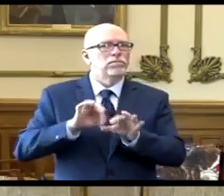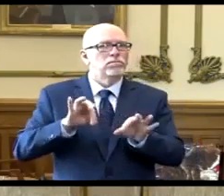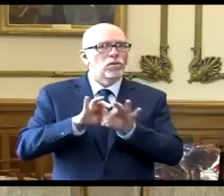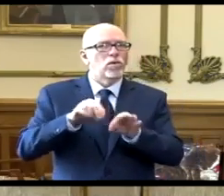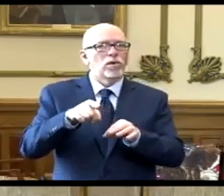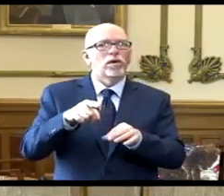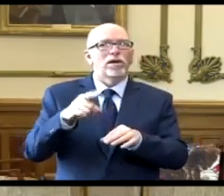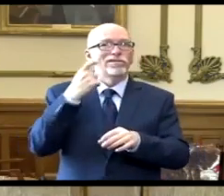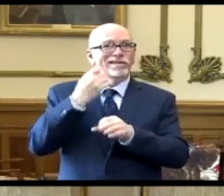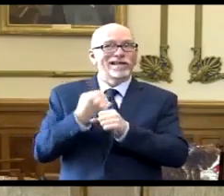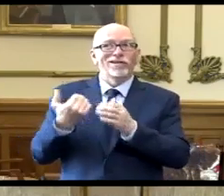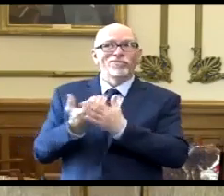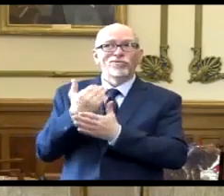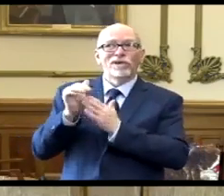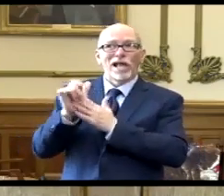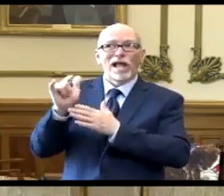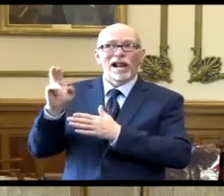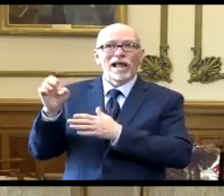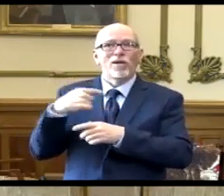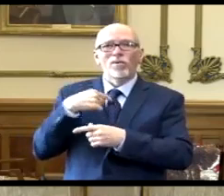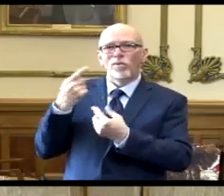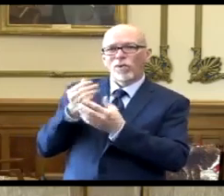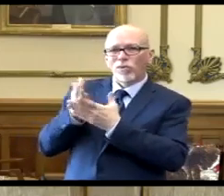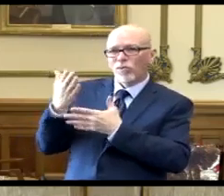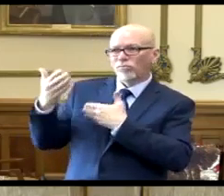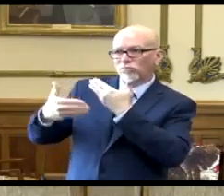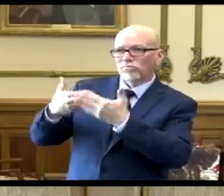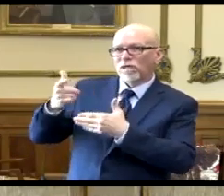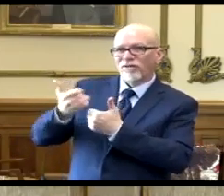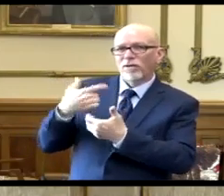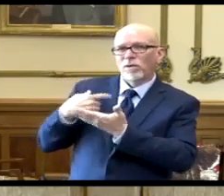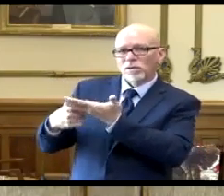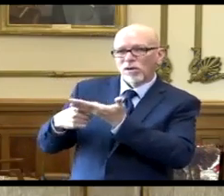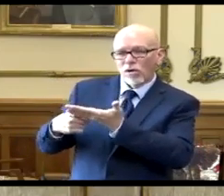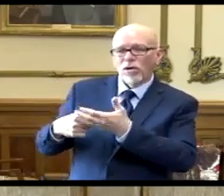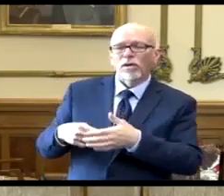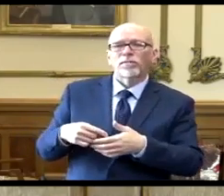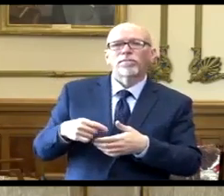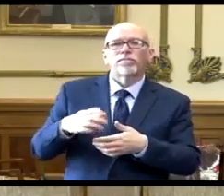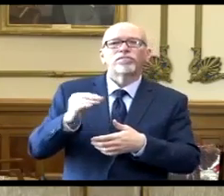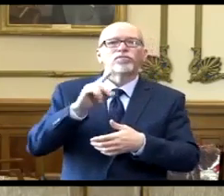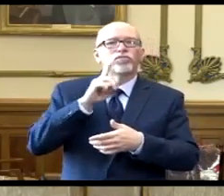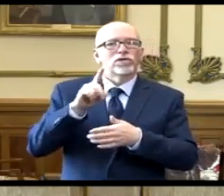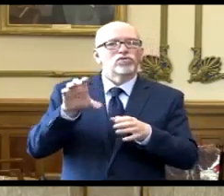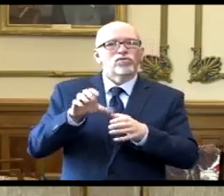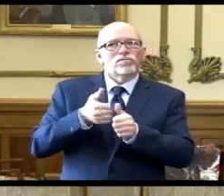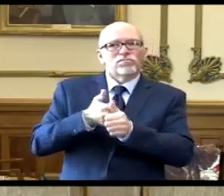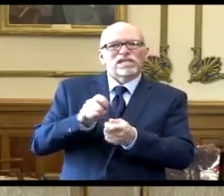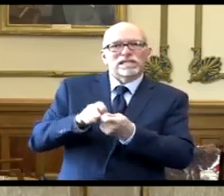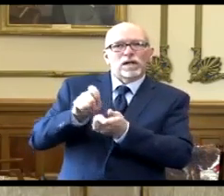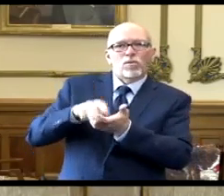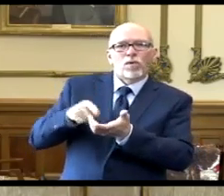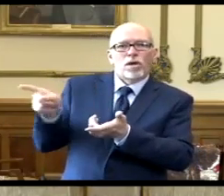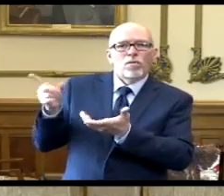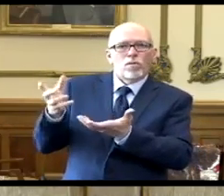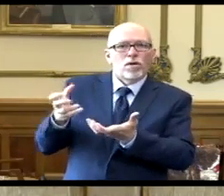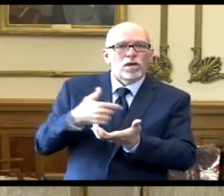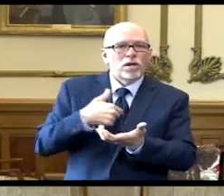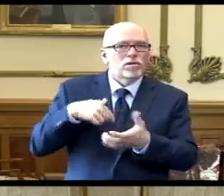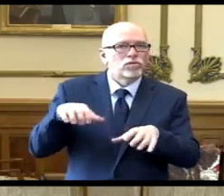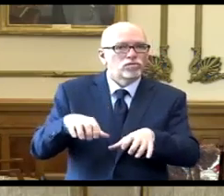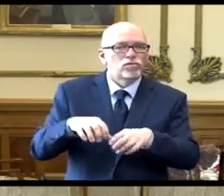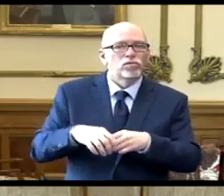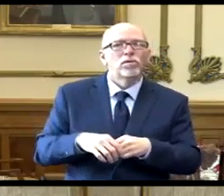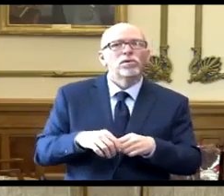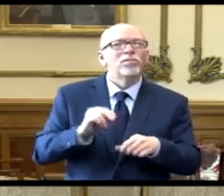had just gotten the new guidelines out, and we walked through everything that we were talking about and really doing exactly what they wanted us to do.